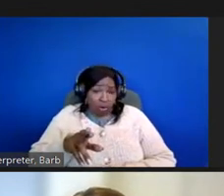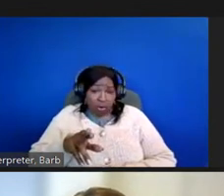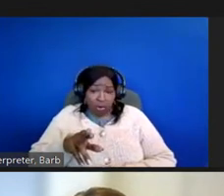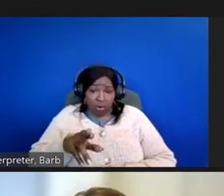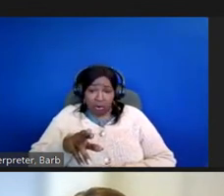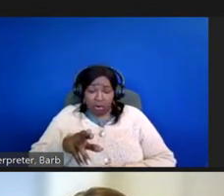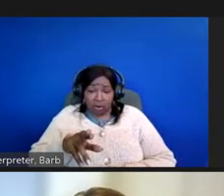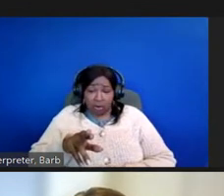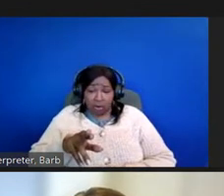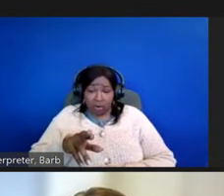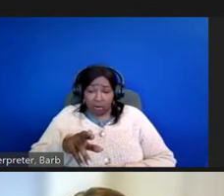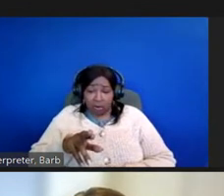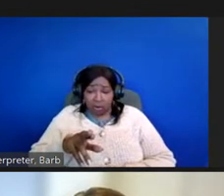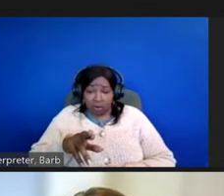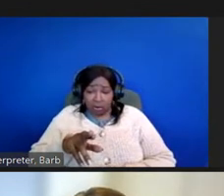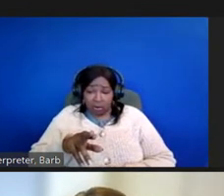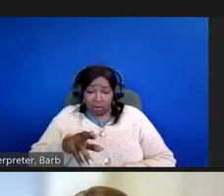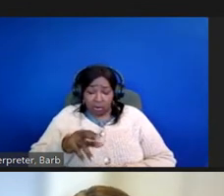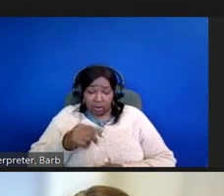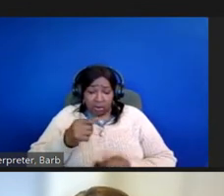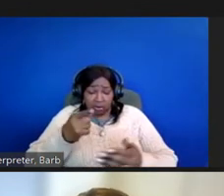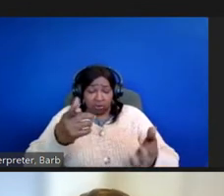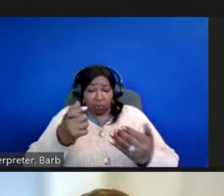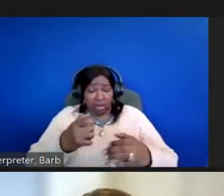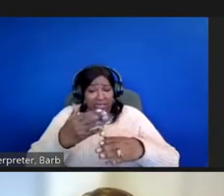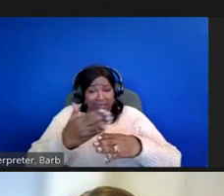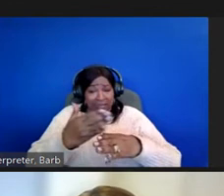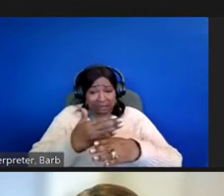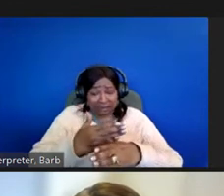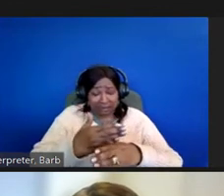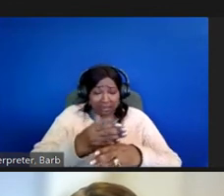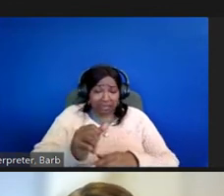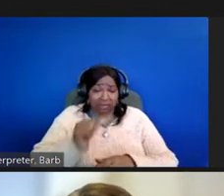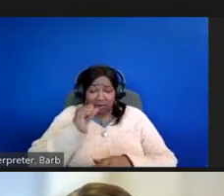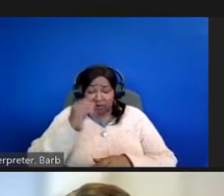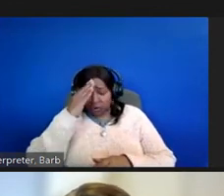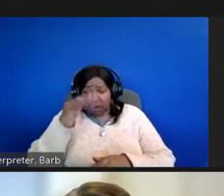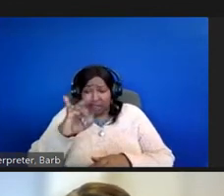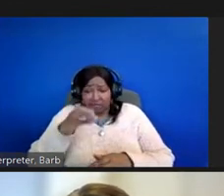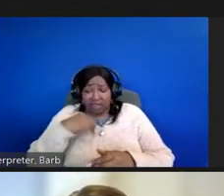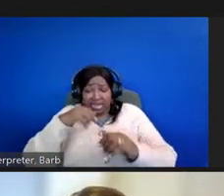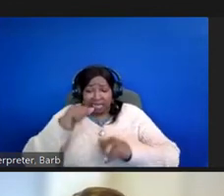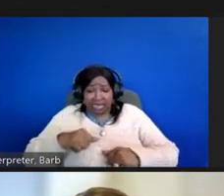who do you want to put up the presentation to share? I don't know if I have the ability to share a screen.